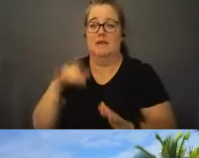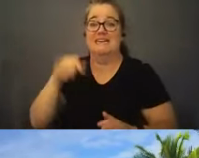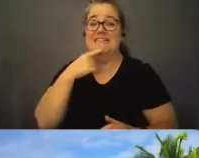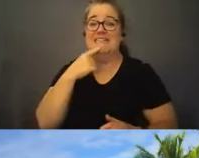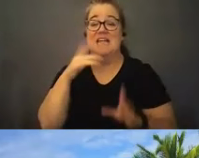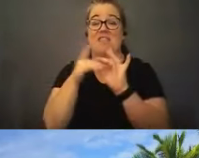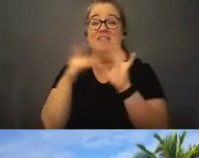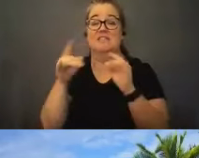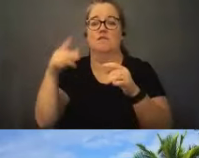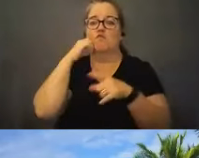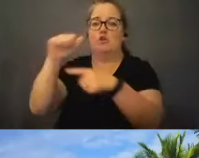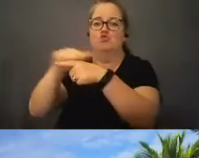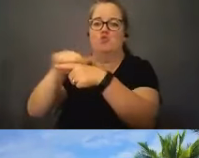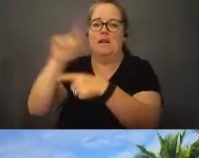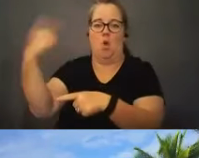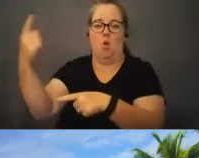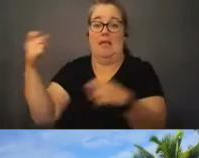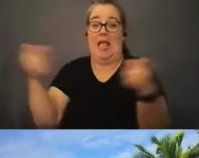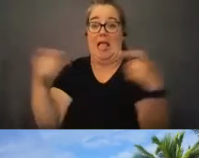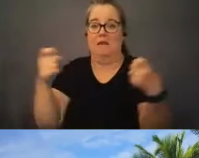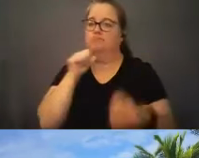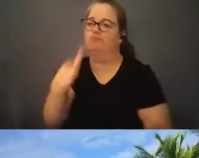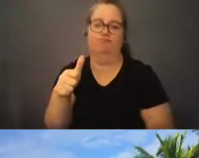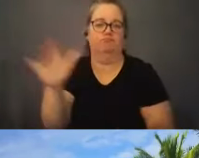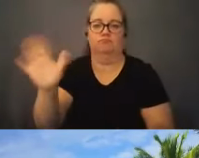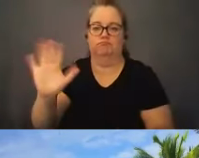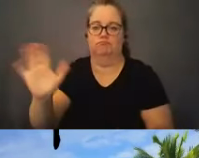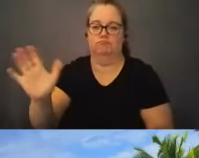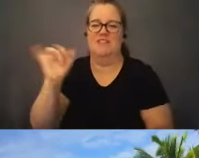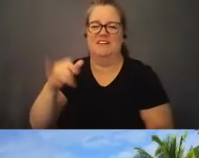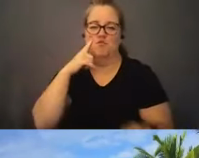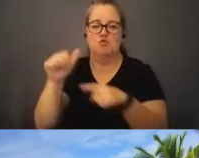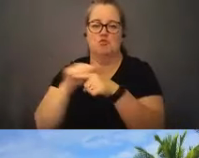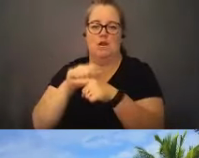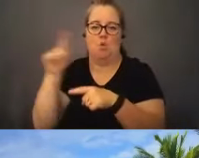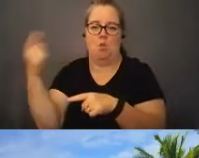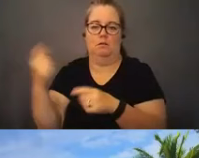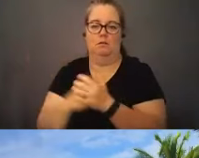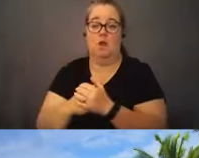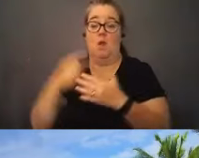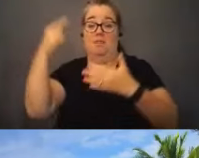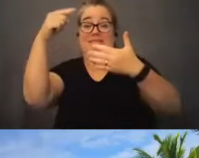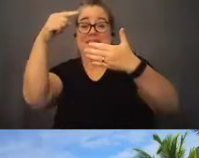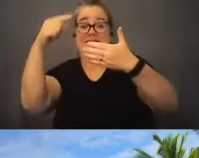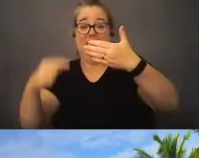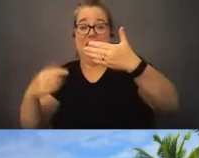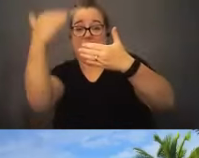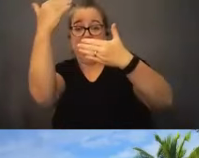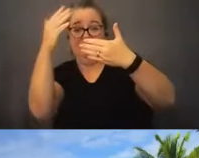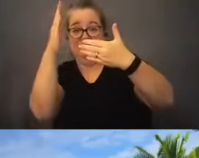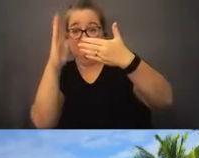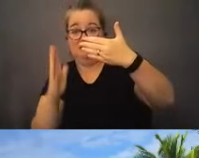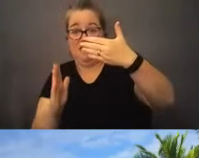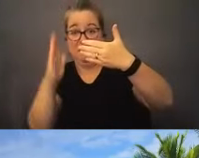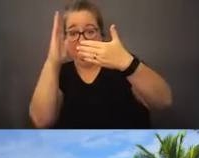device only. No shock And will be delivered. let me turn that off for a second. On the side, there we go,